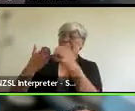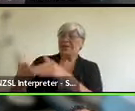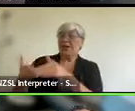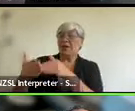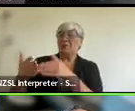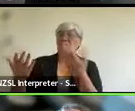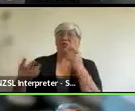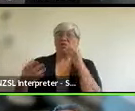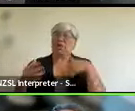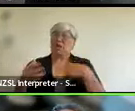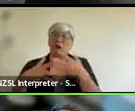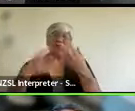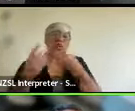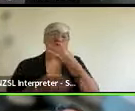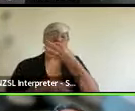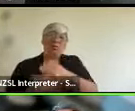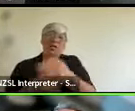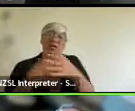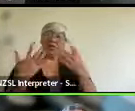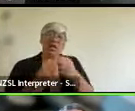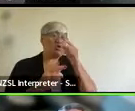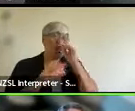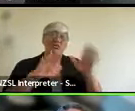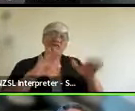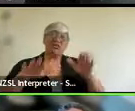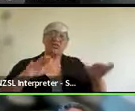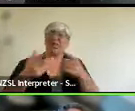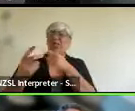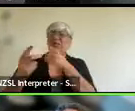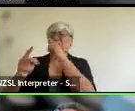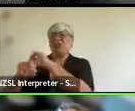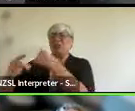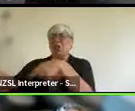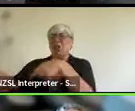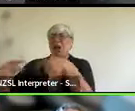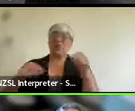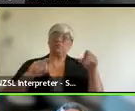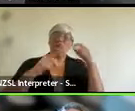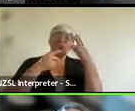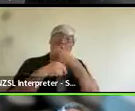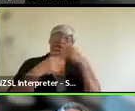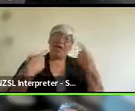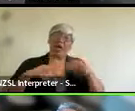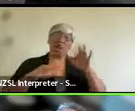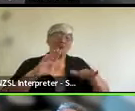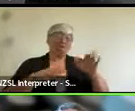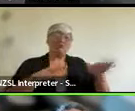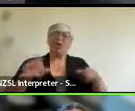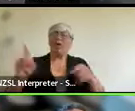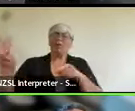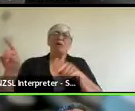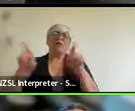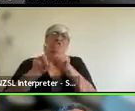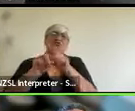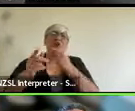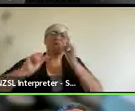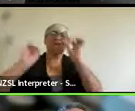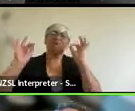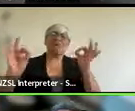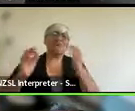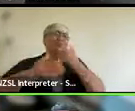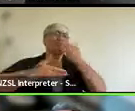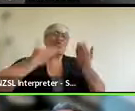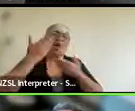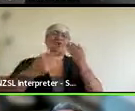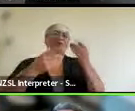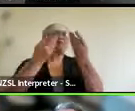make recommendations. They'd allow my daughter to touch things that other people couldn't necessarily touch. And of course, they could expertly describe the displays.